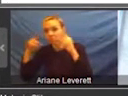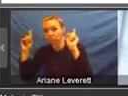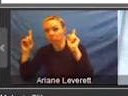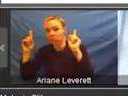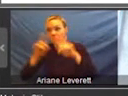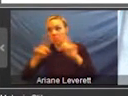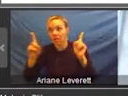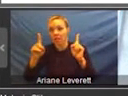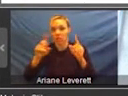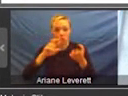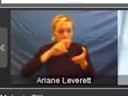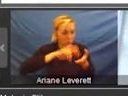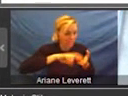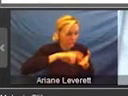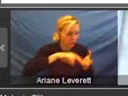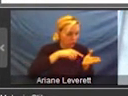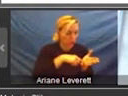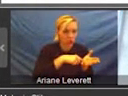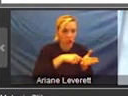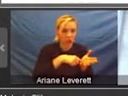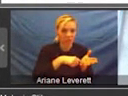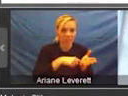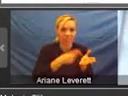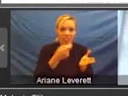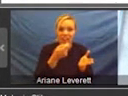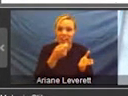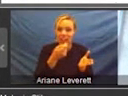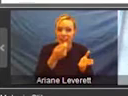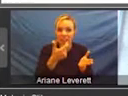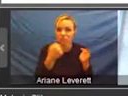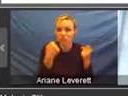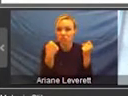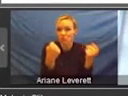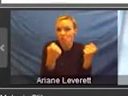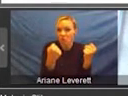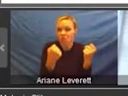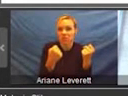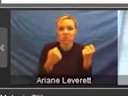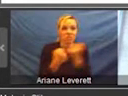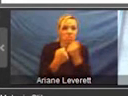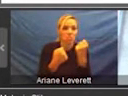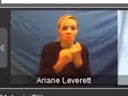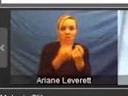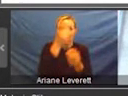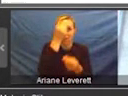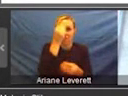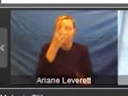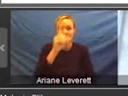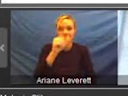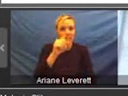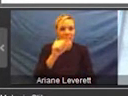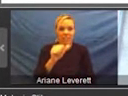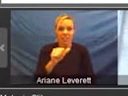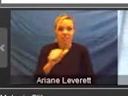there is still rather little strong data to support positive impacts.